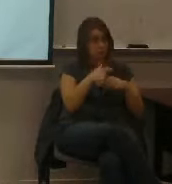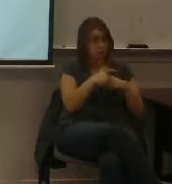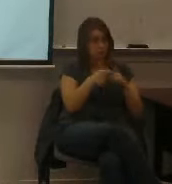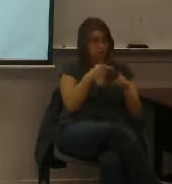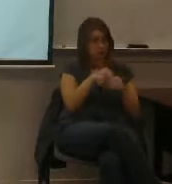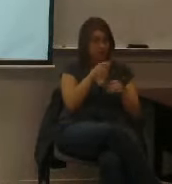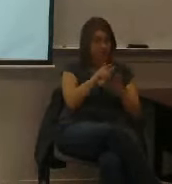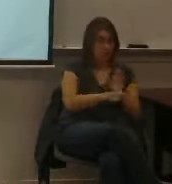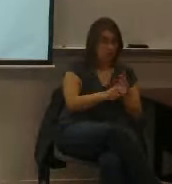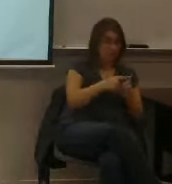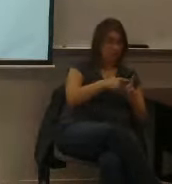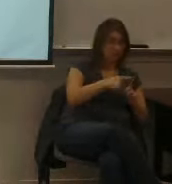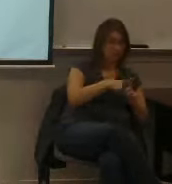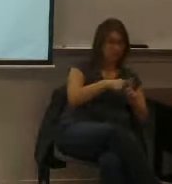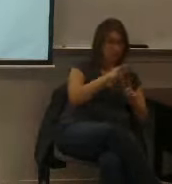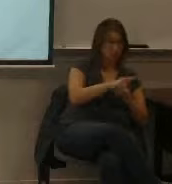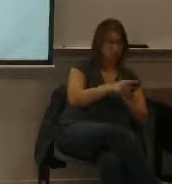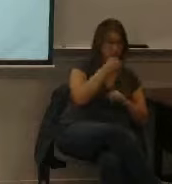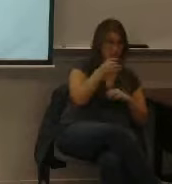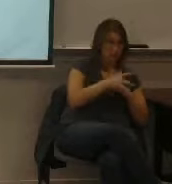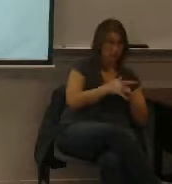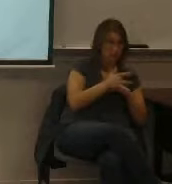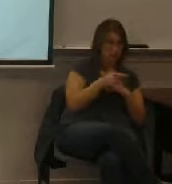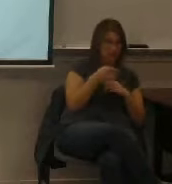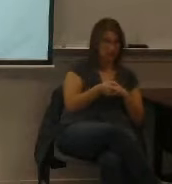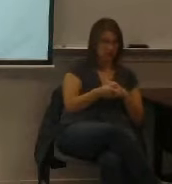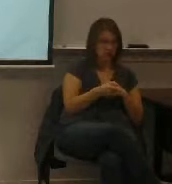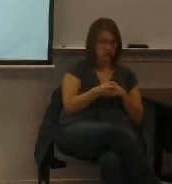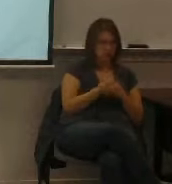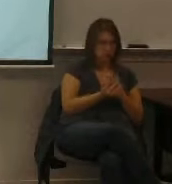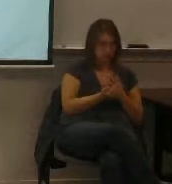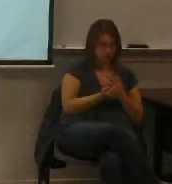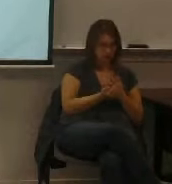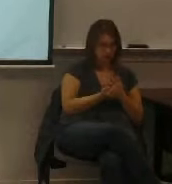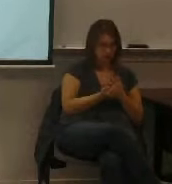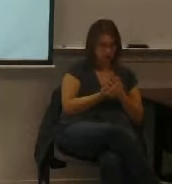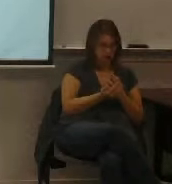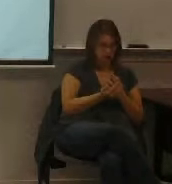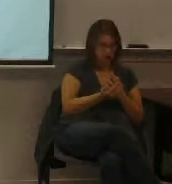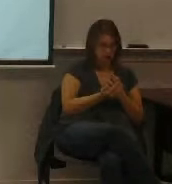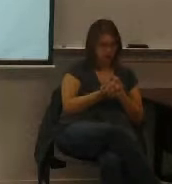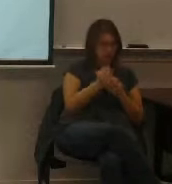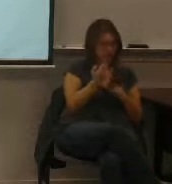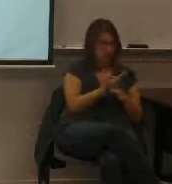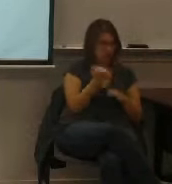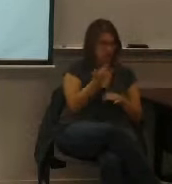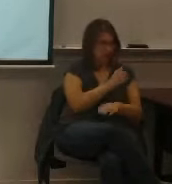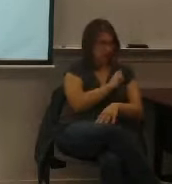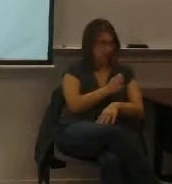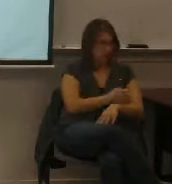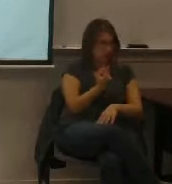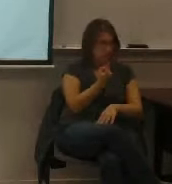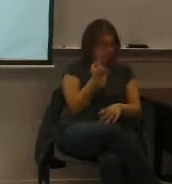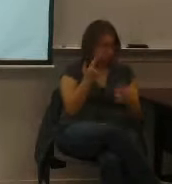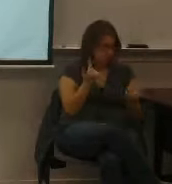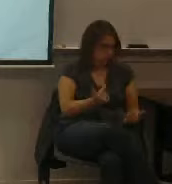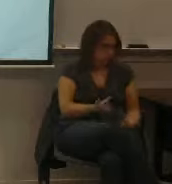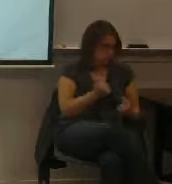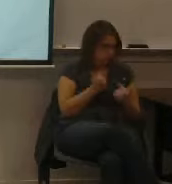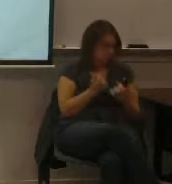low temperatures and low food availabilities, they're just waiting and just using all this energy to